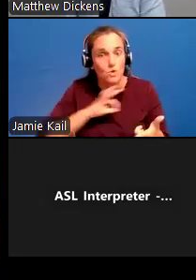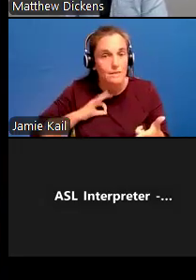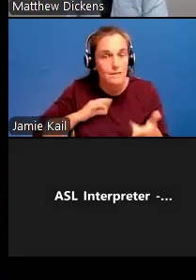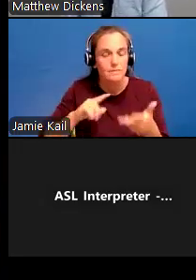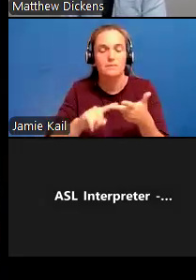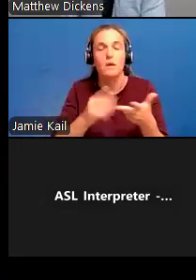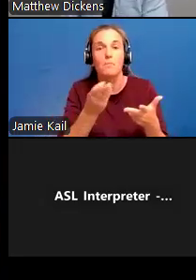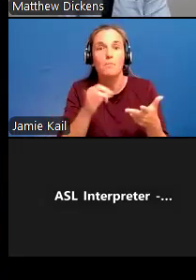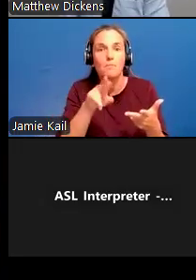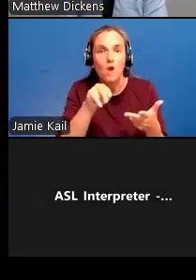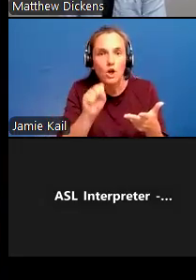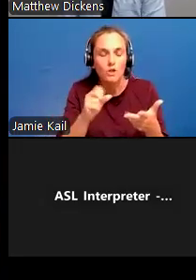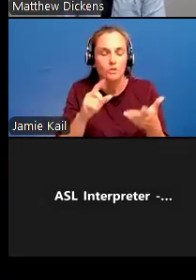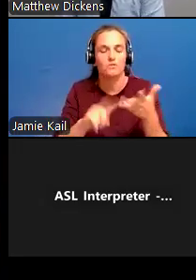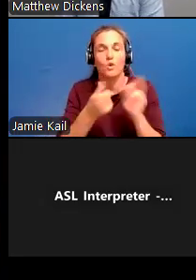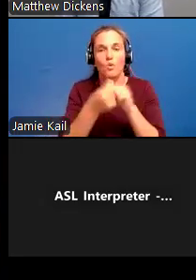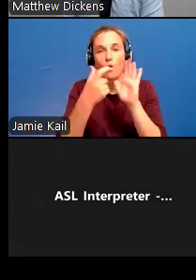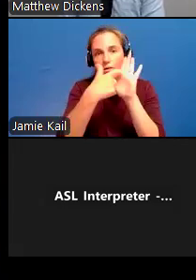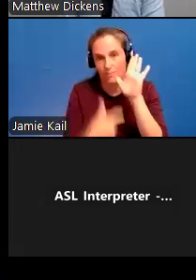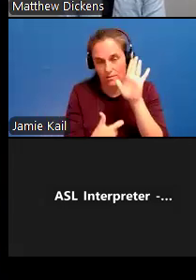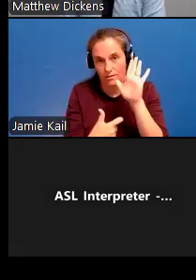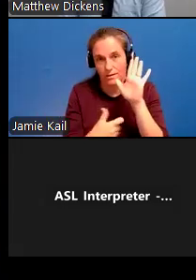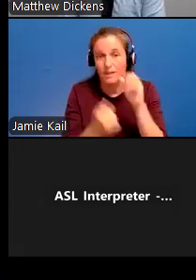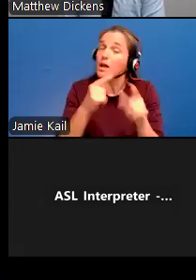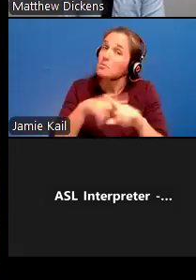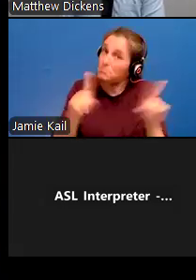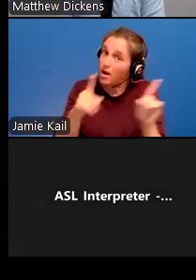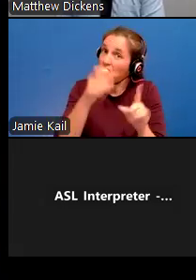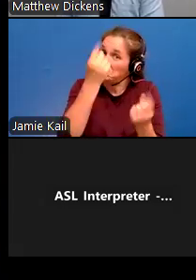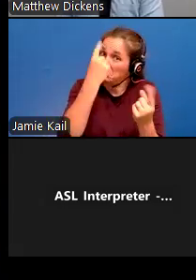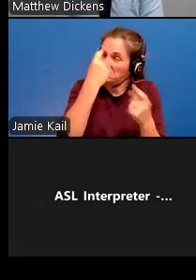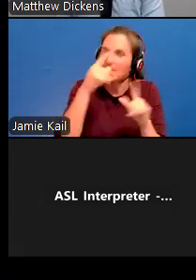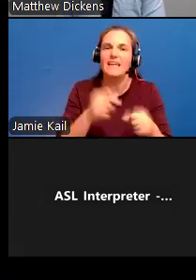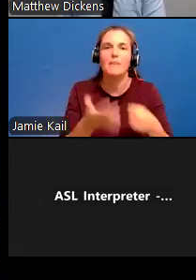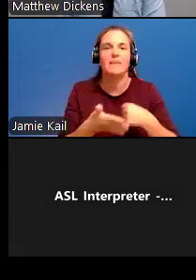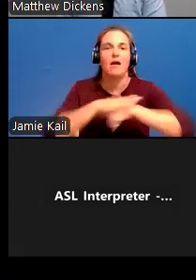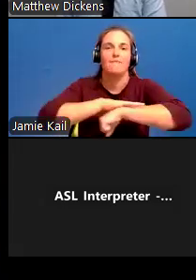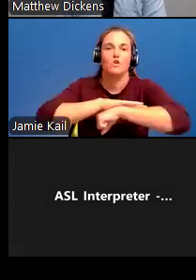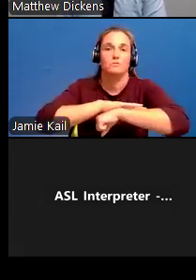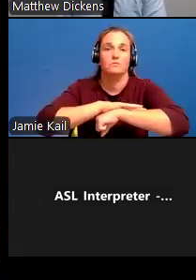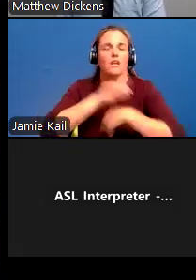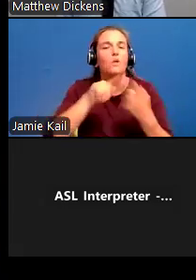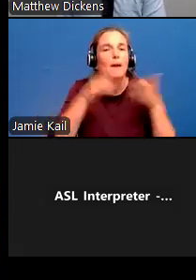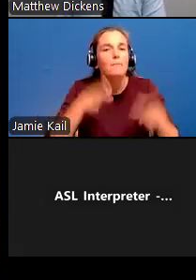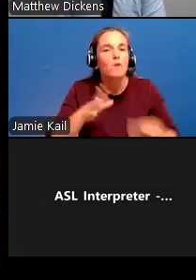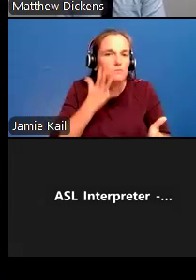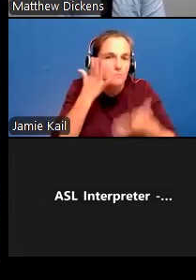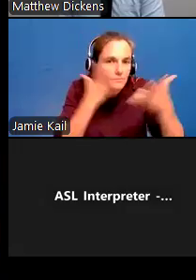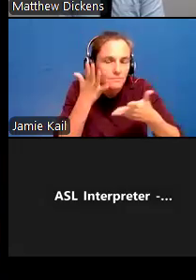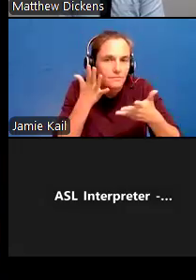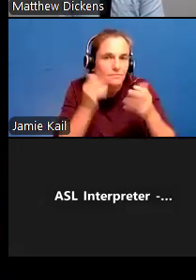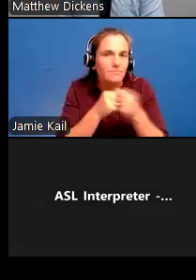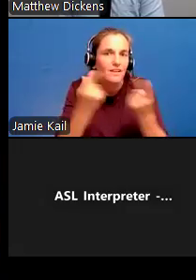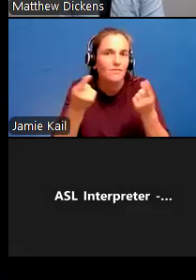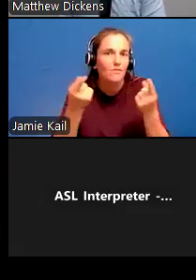lacerations. But keep in mind, these things can also be covered up. When individuals are ashamed or embarrassed about what has